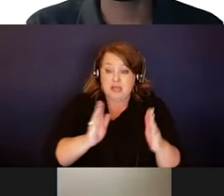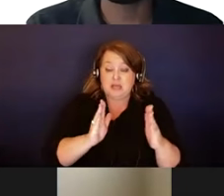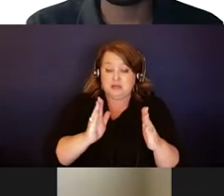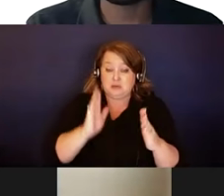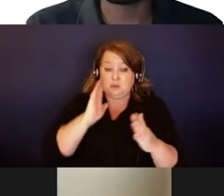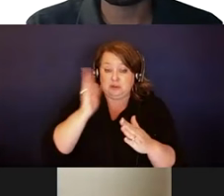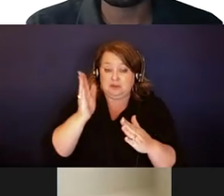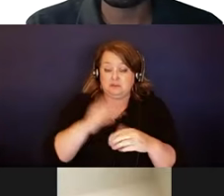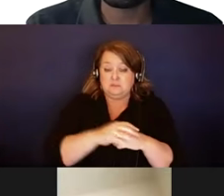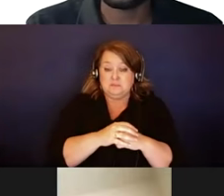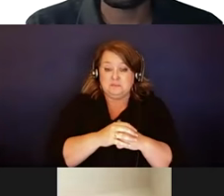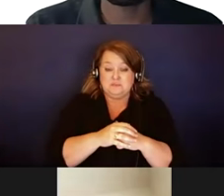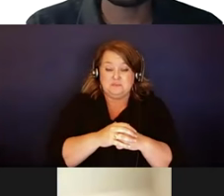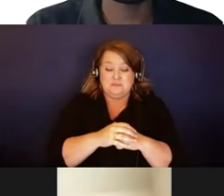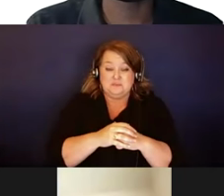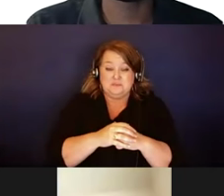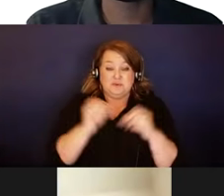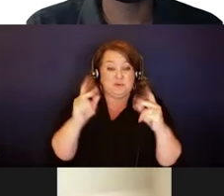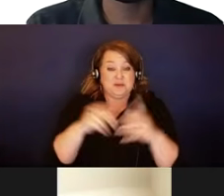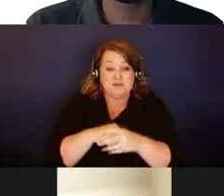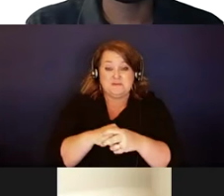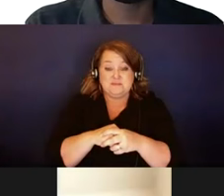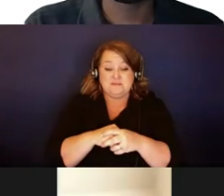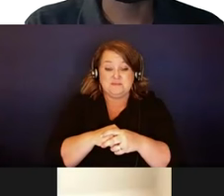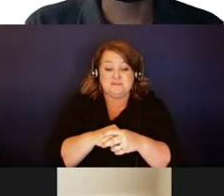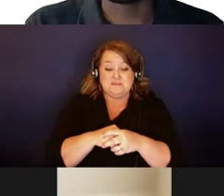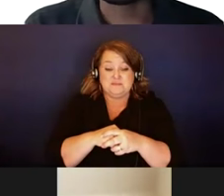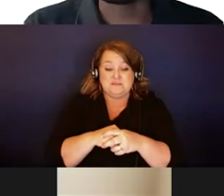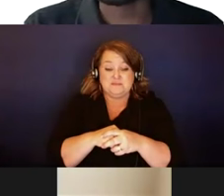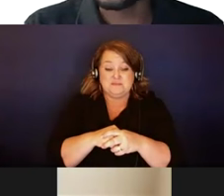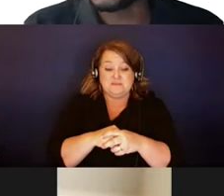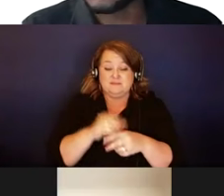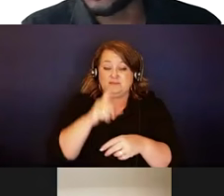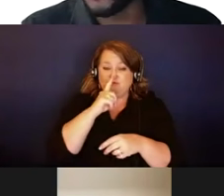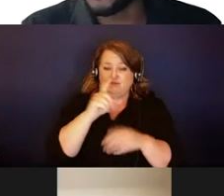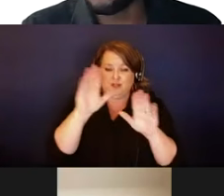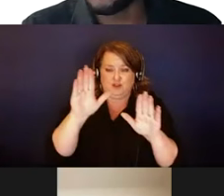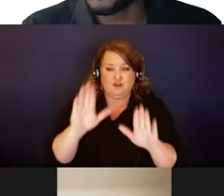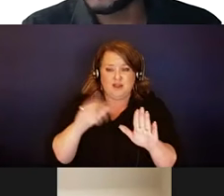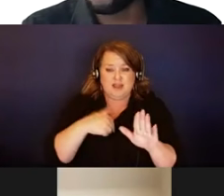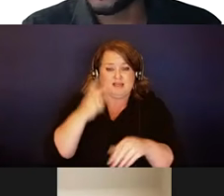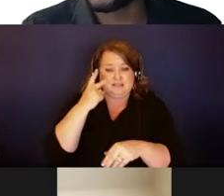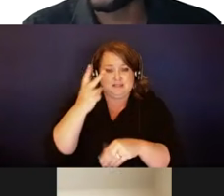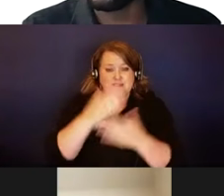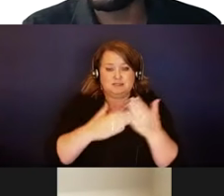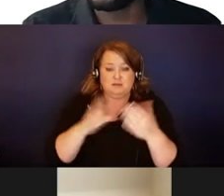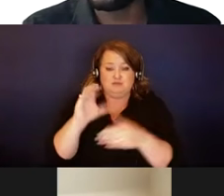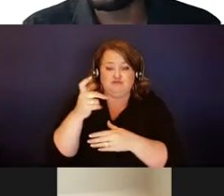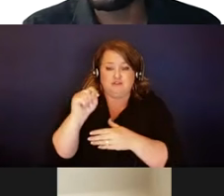advocacy. All right. These are really good results, and I see some are coming up on the chat box